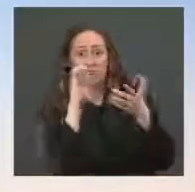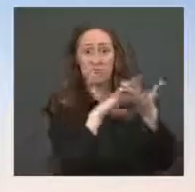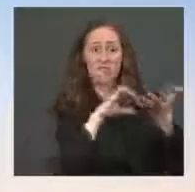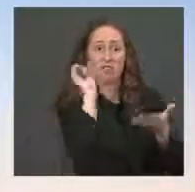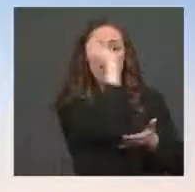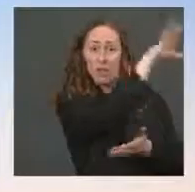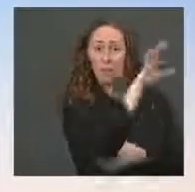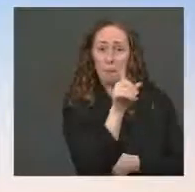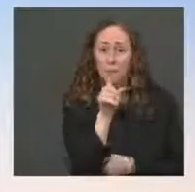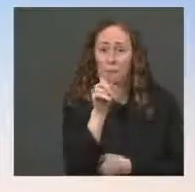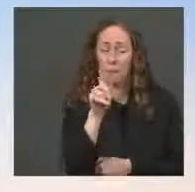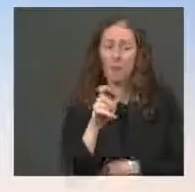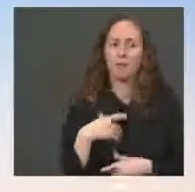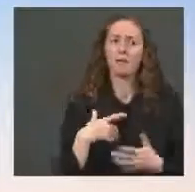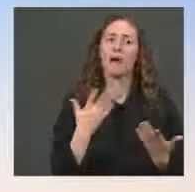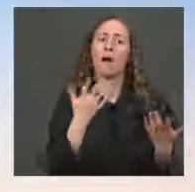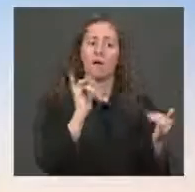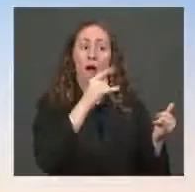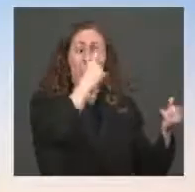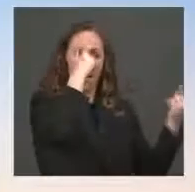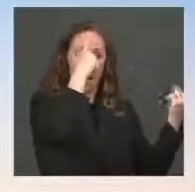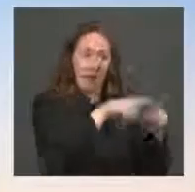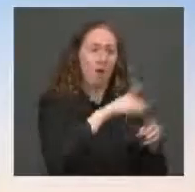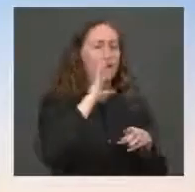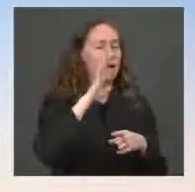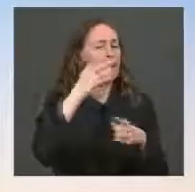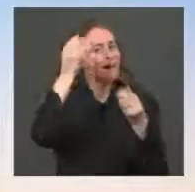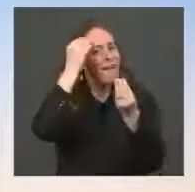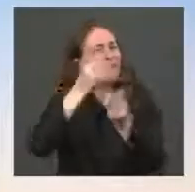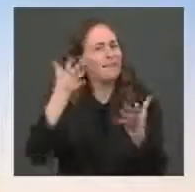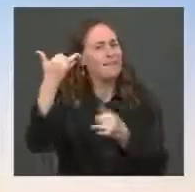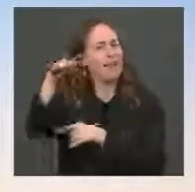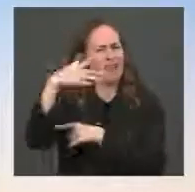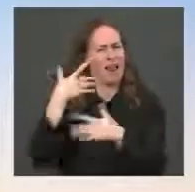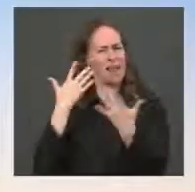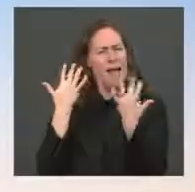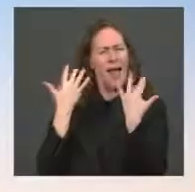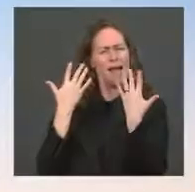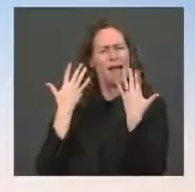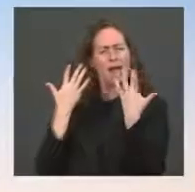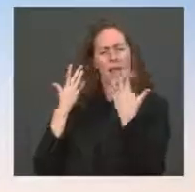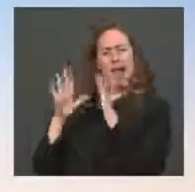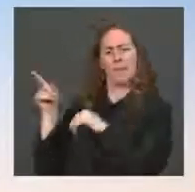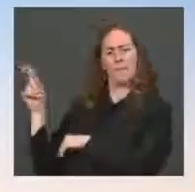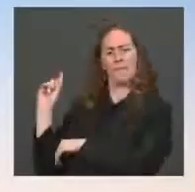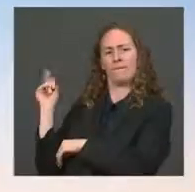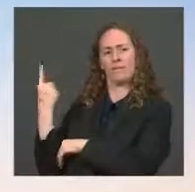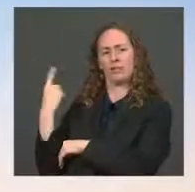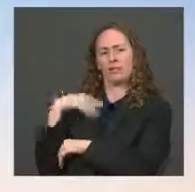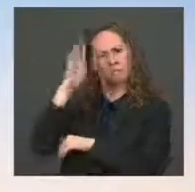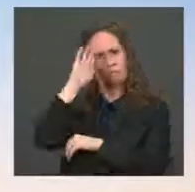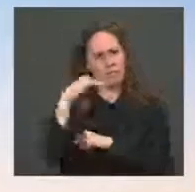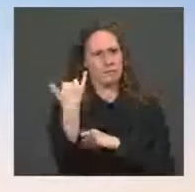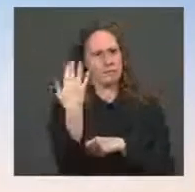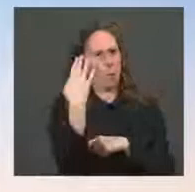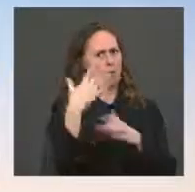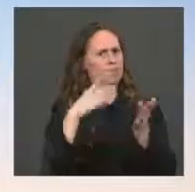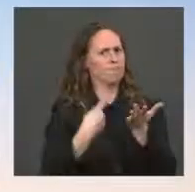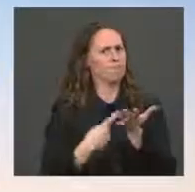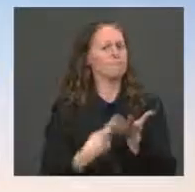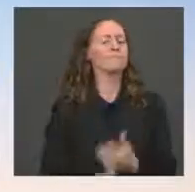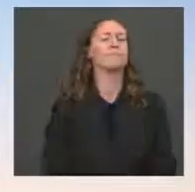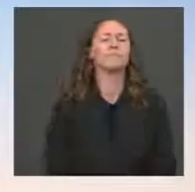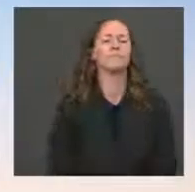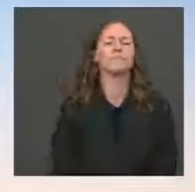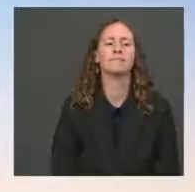agreement and the announcements later today, we'll leave it to that announcement to be made. I know there was a briefing this morning as well. Is there any update on the measles outbreak that caused